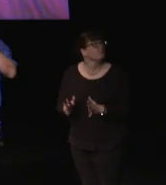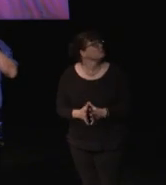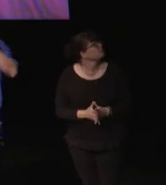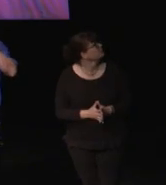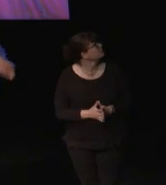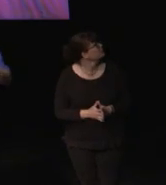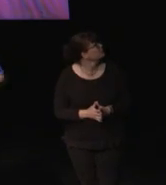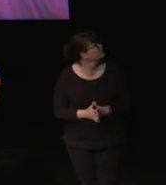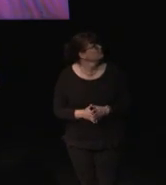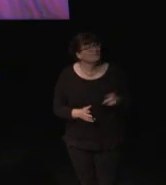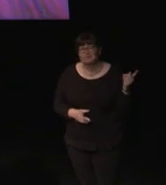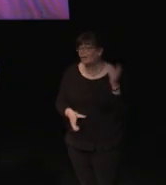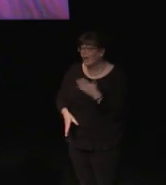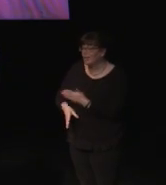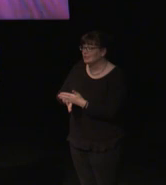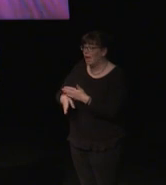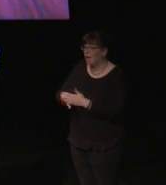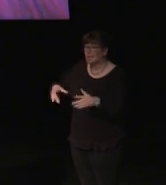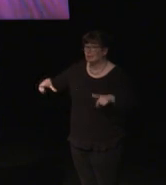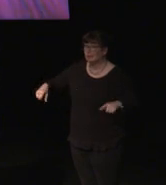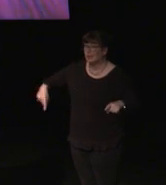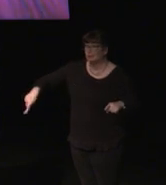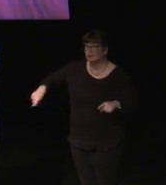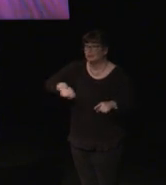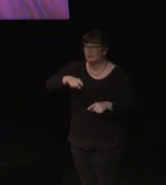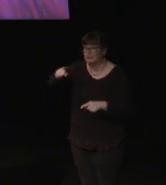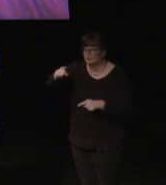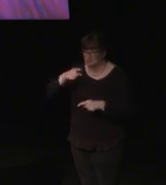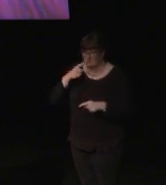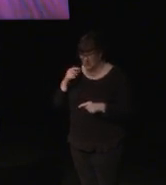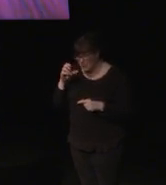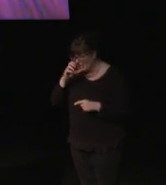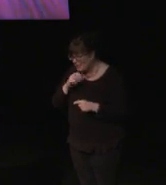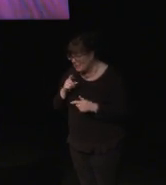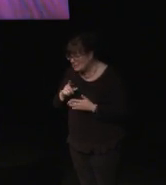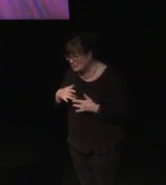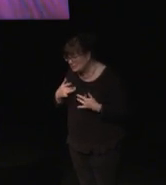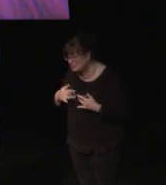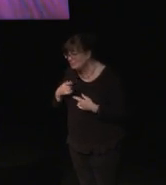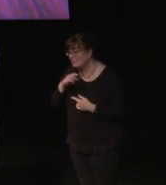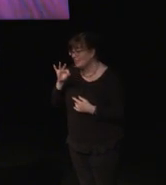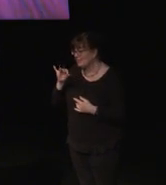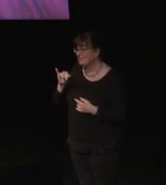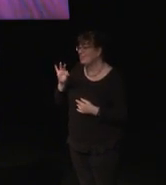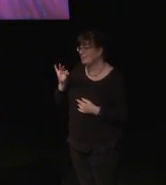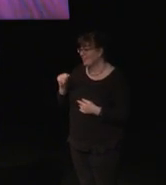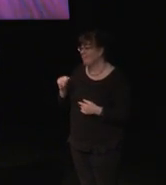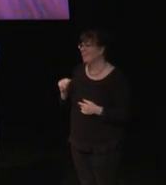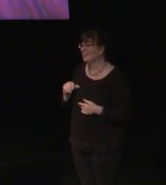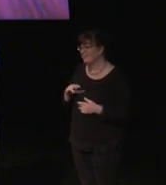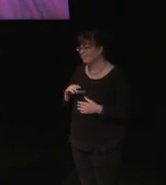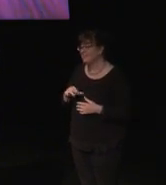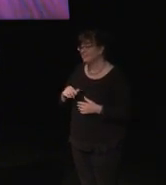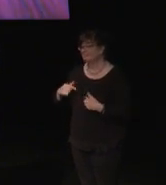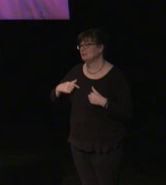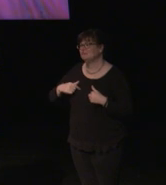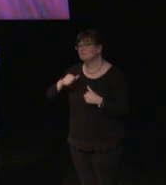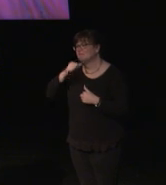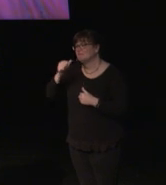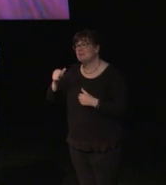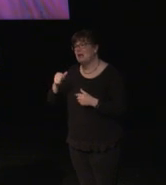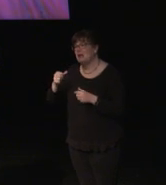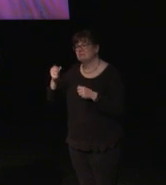All right, this is a soccer pitch. I guess you guys probably can guess where this is going. Let's talk about FIFA. I'm not much of a FIFA